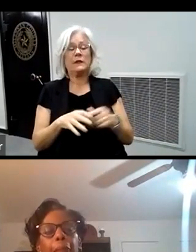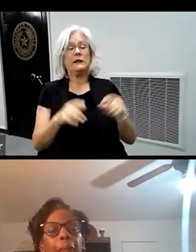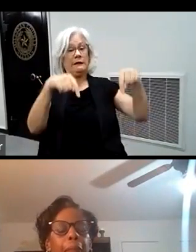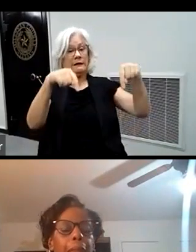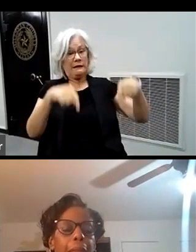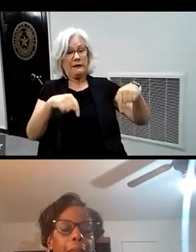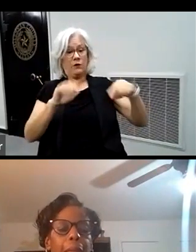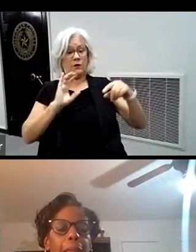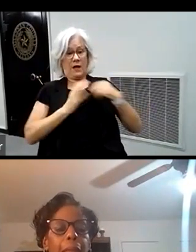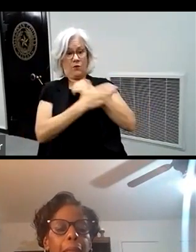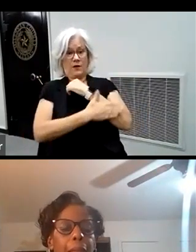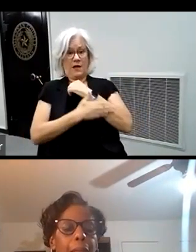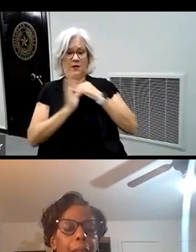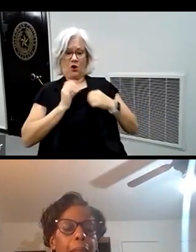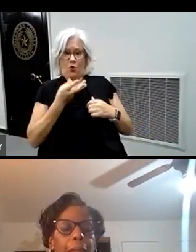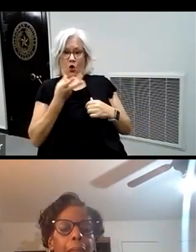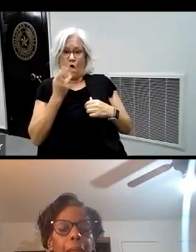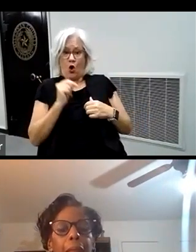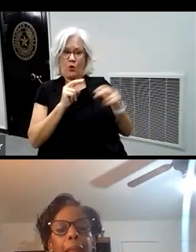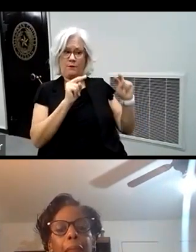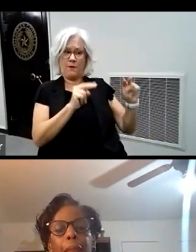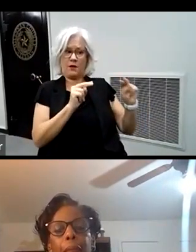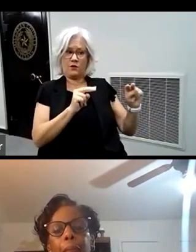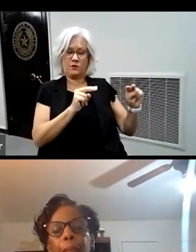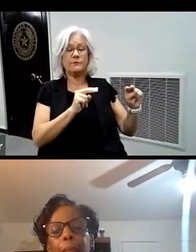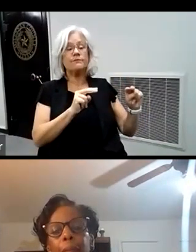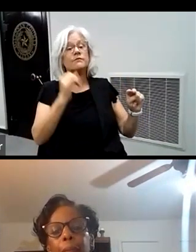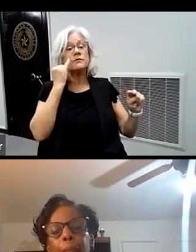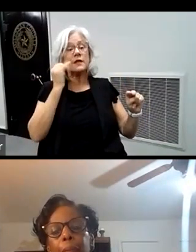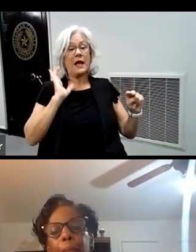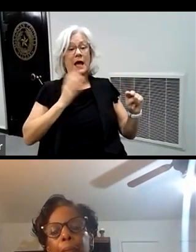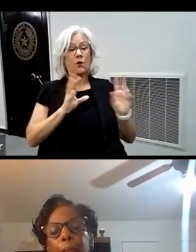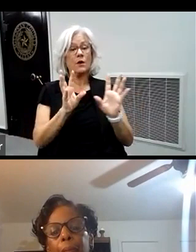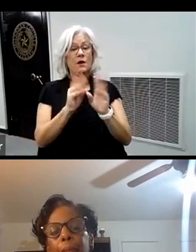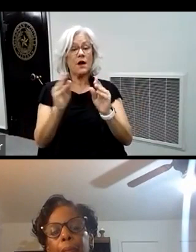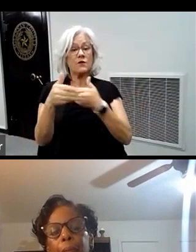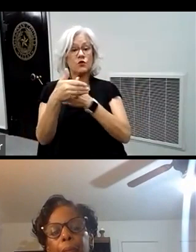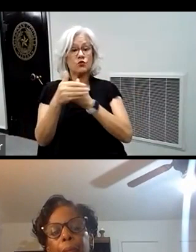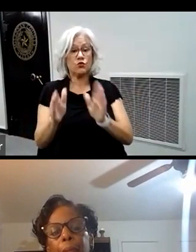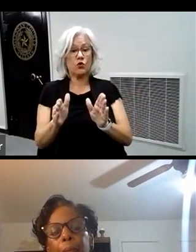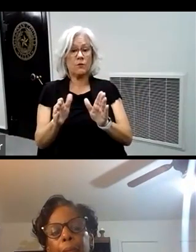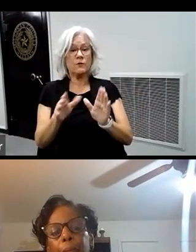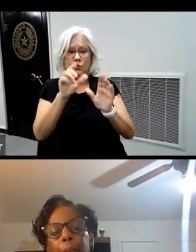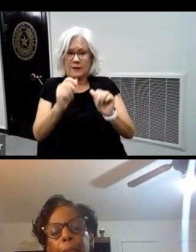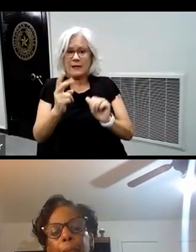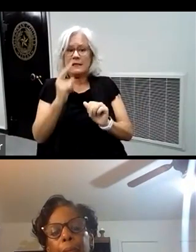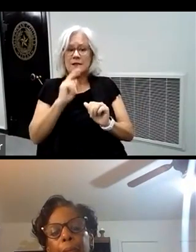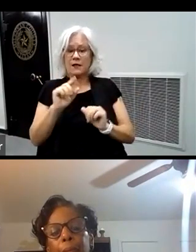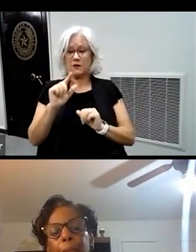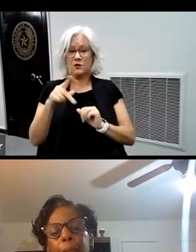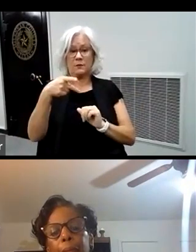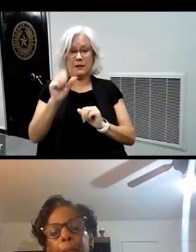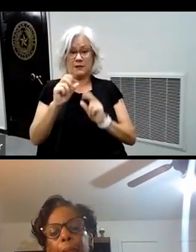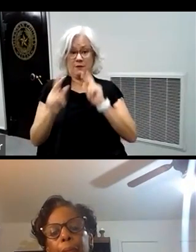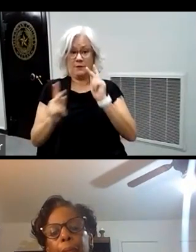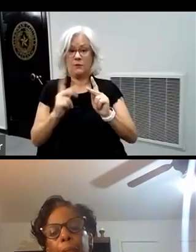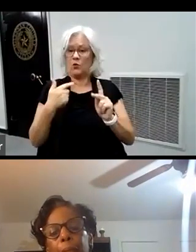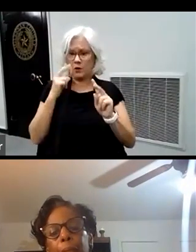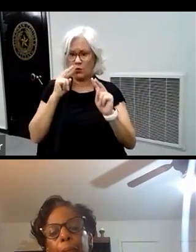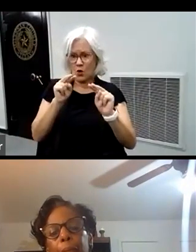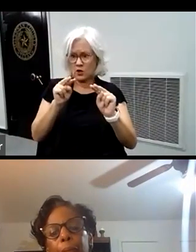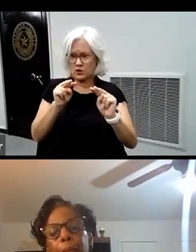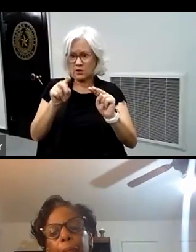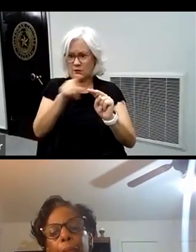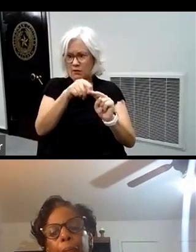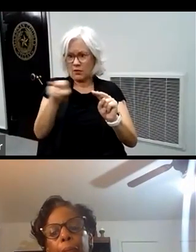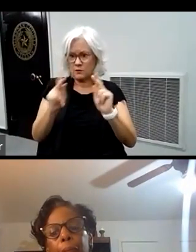County. If you were to come to our conference room, you would see that the GPS people were watching every moment of the day, but we